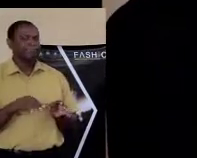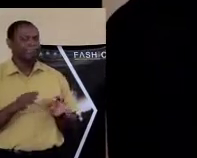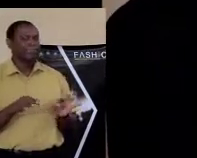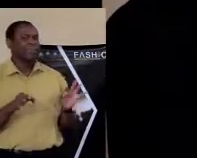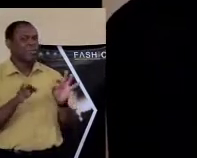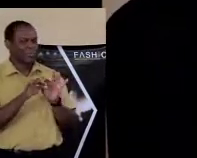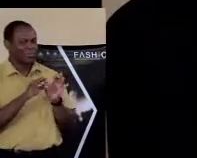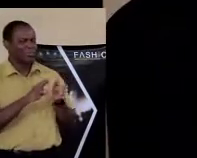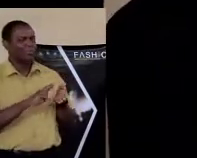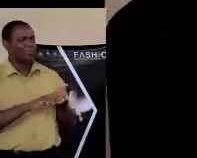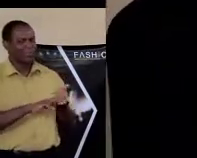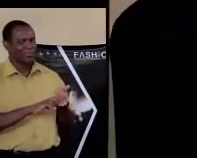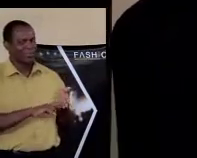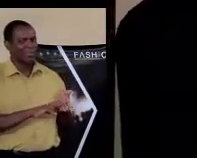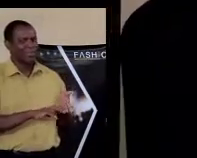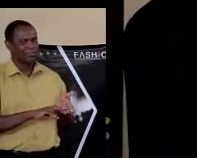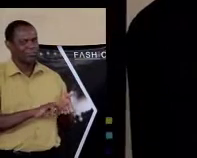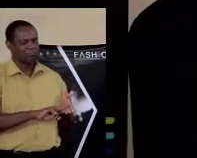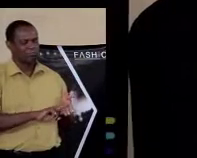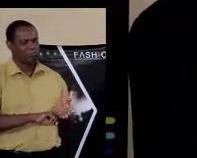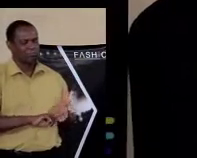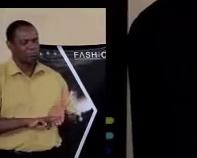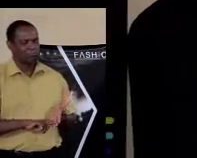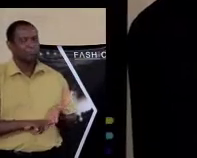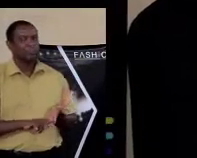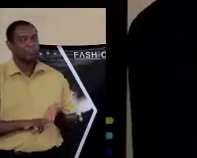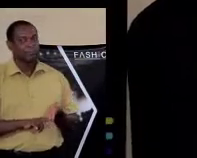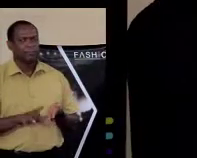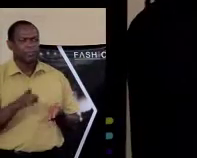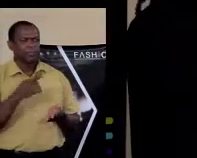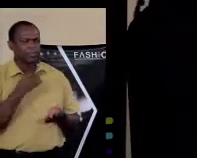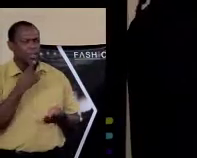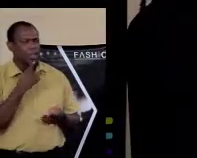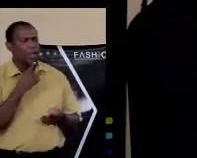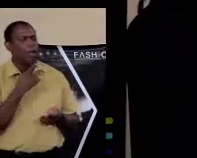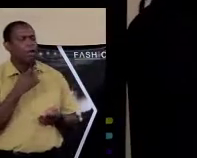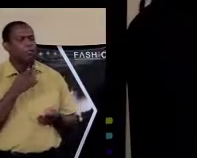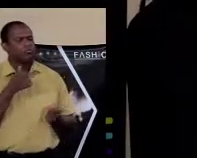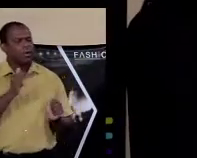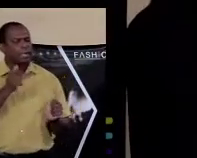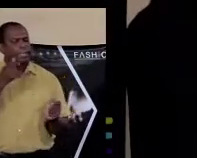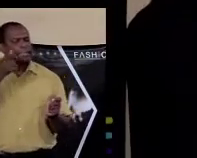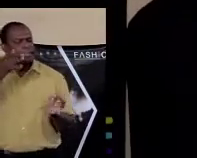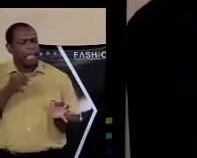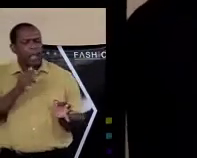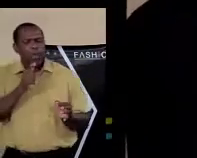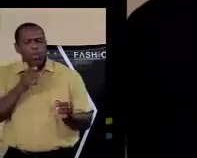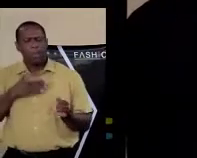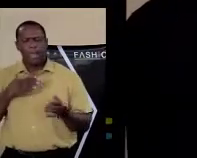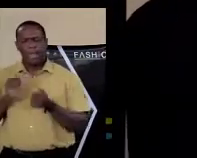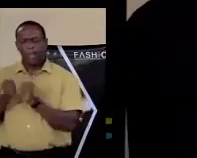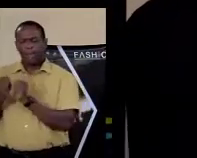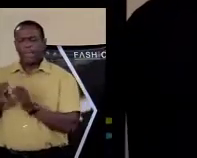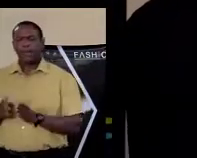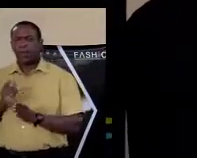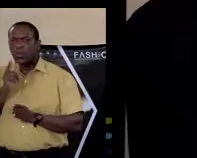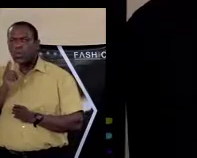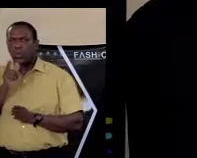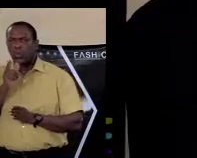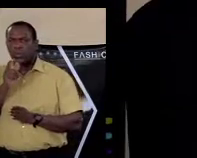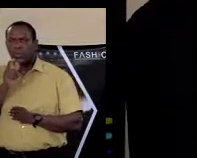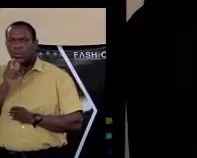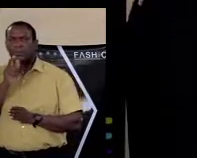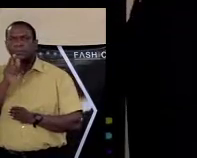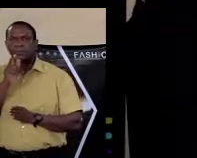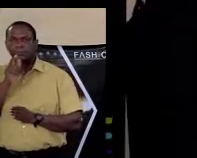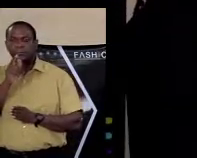research, and you said something in terms of determining who is your competitor, right? Now,